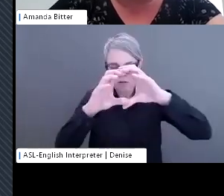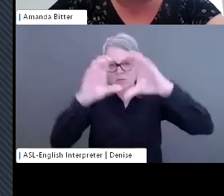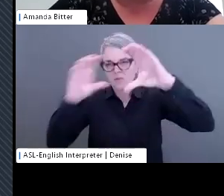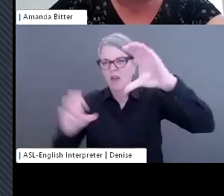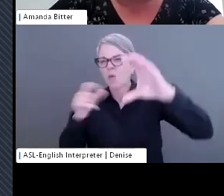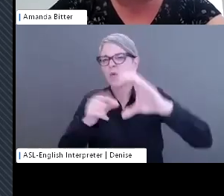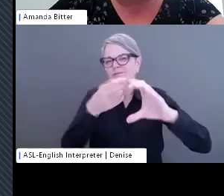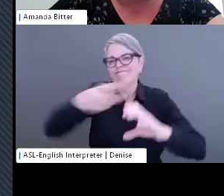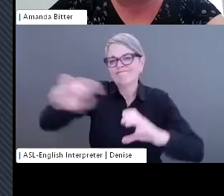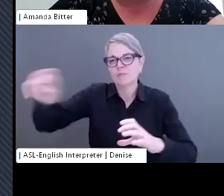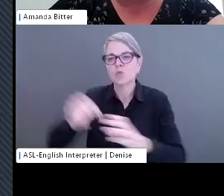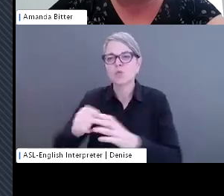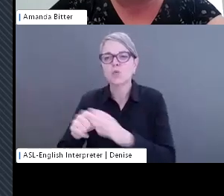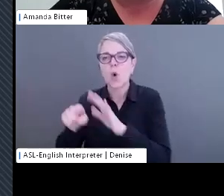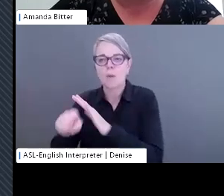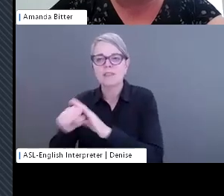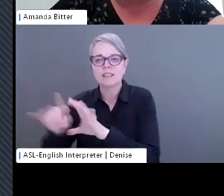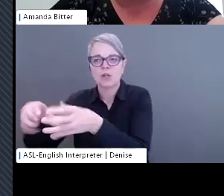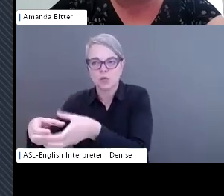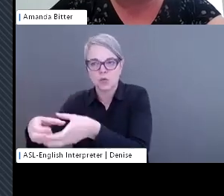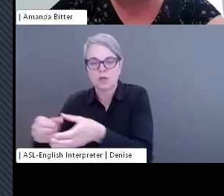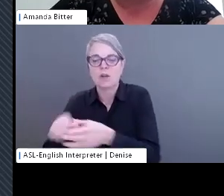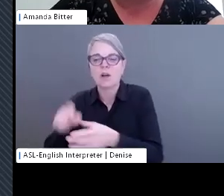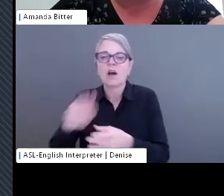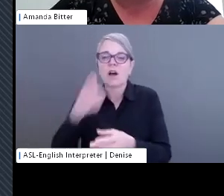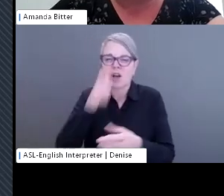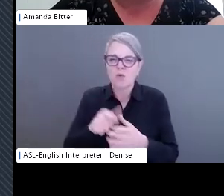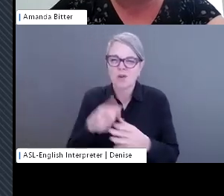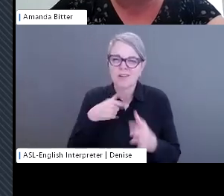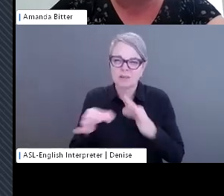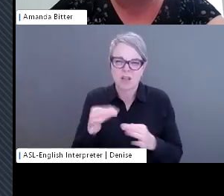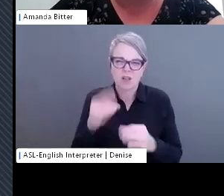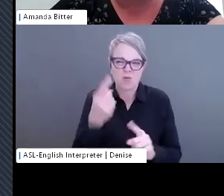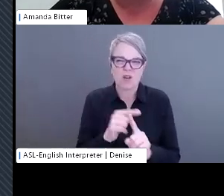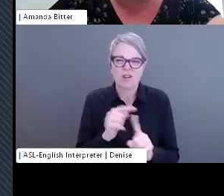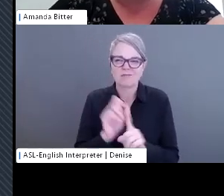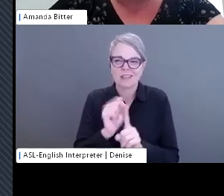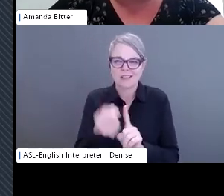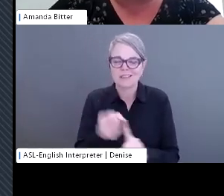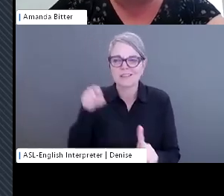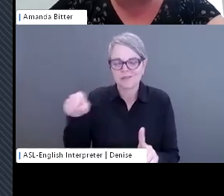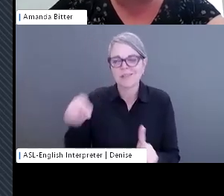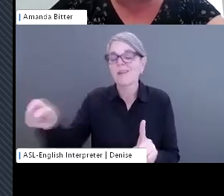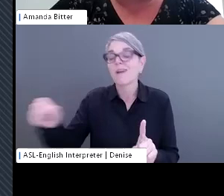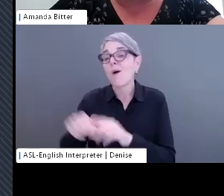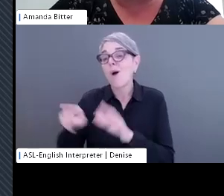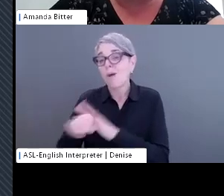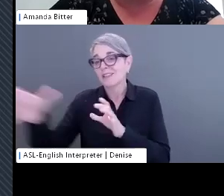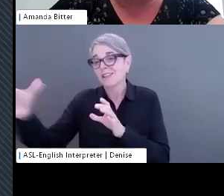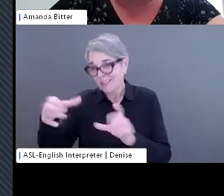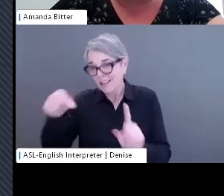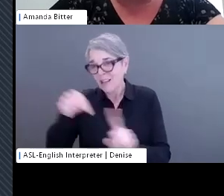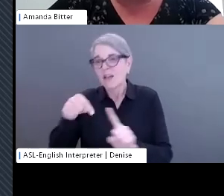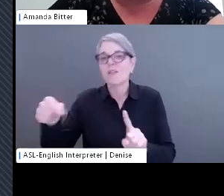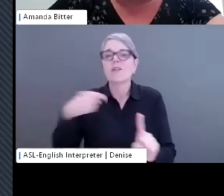that we had homicide teed up because it was a really graphic assault and we thought the victim was going to pass away. She did not, so then it stayed within